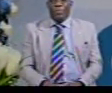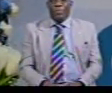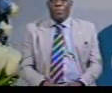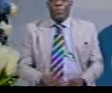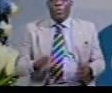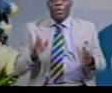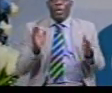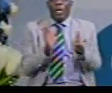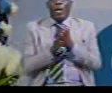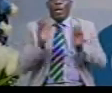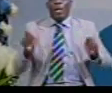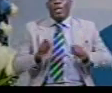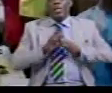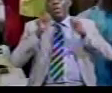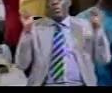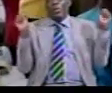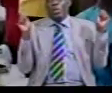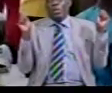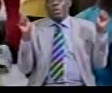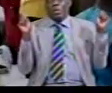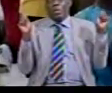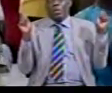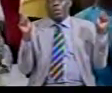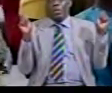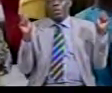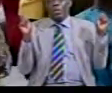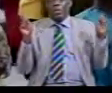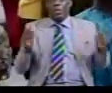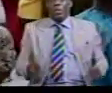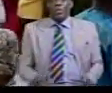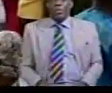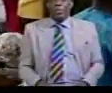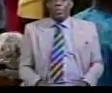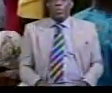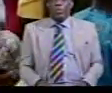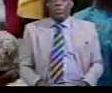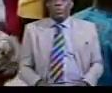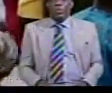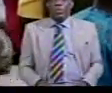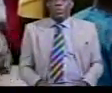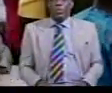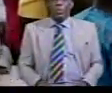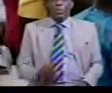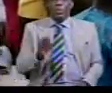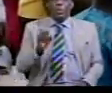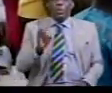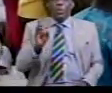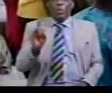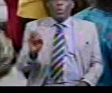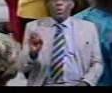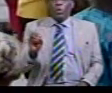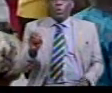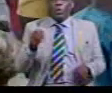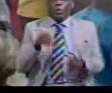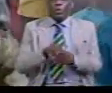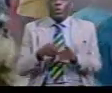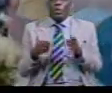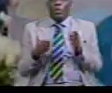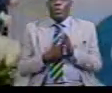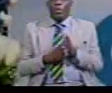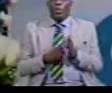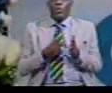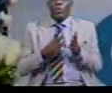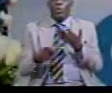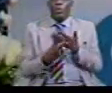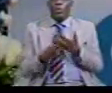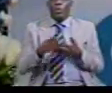Alléluia! Alléluia! So in this crusade, dans cette croisade, the Lord will not